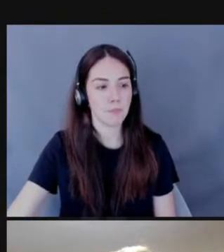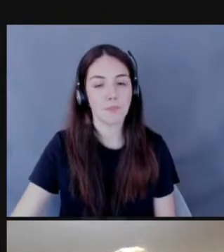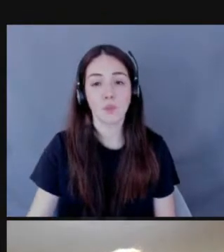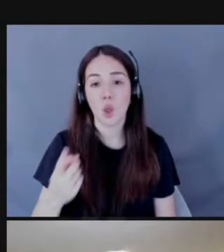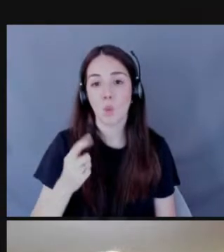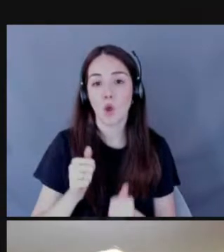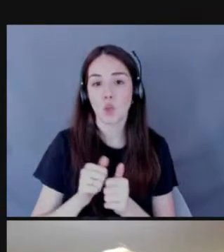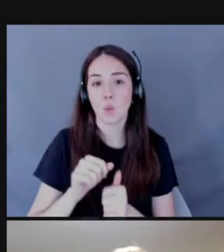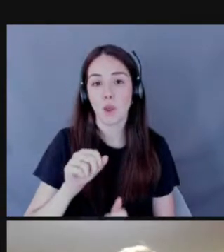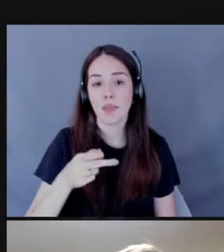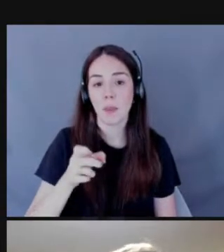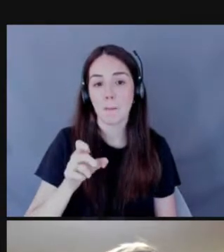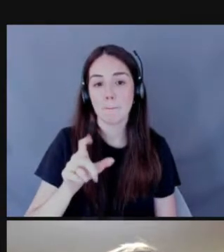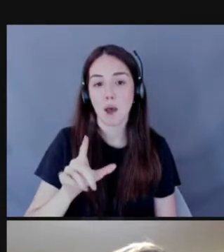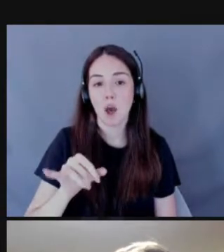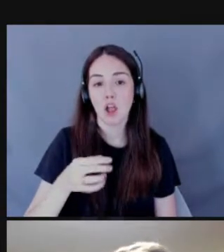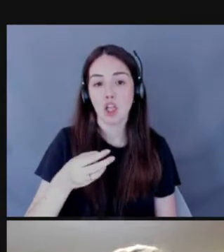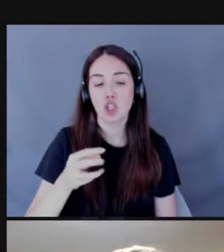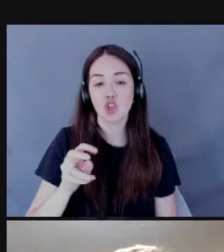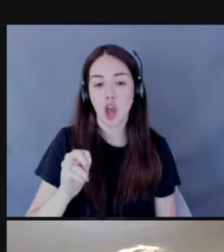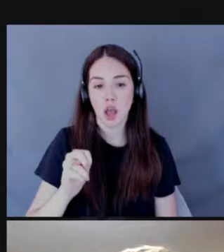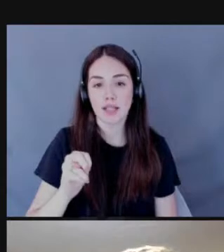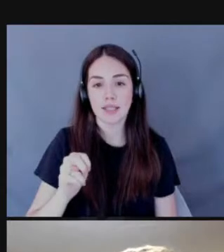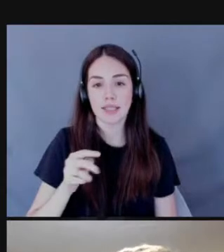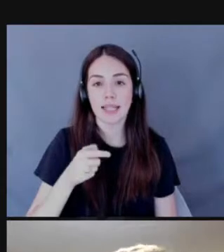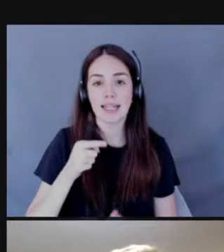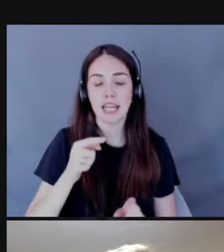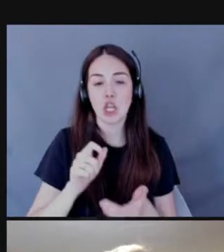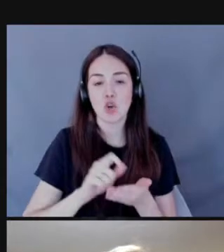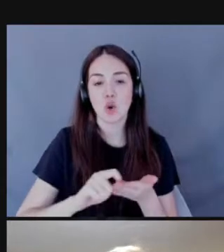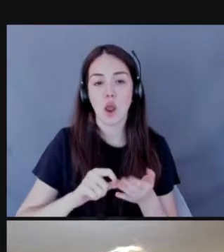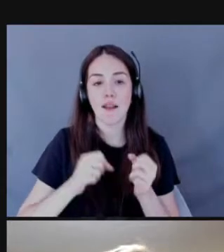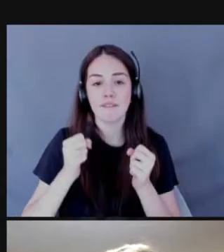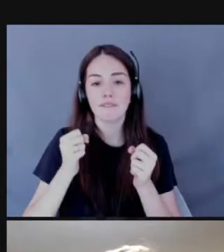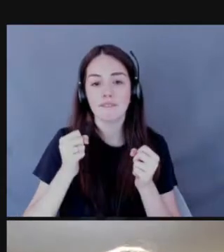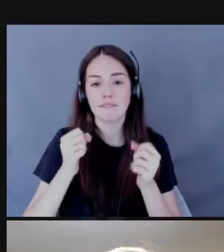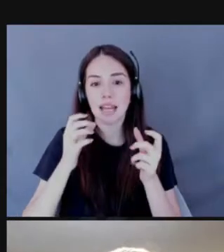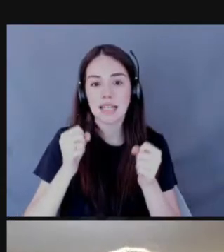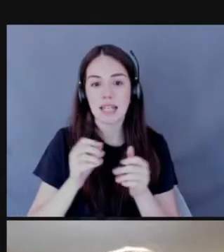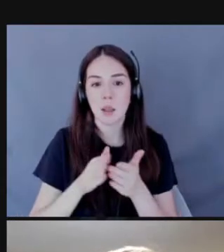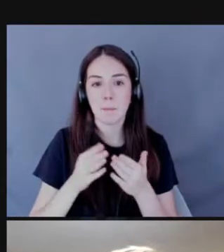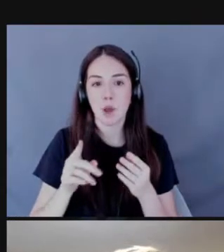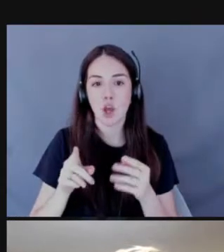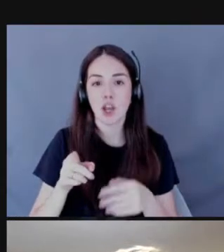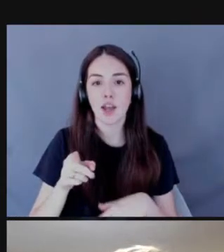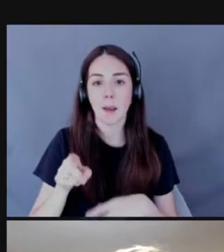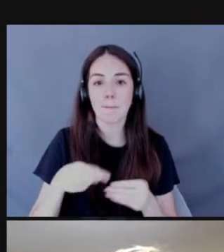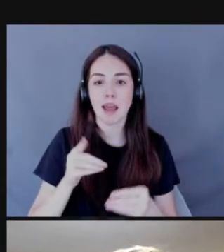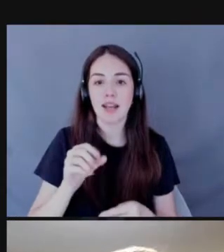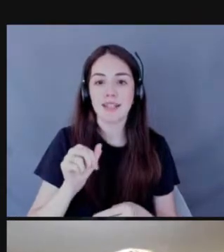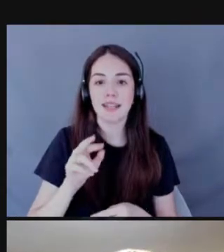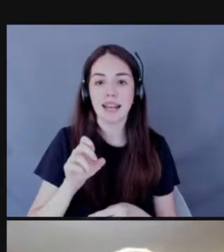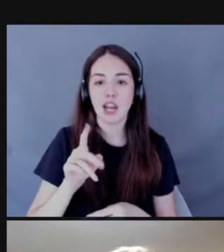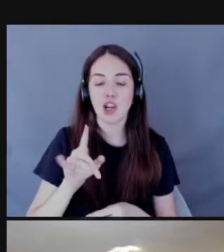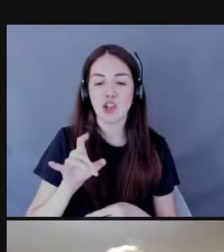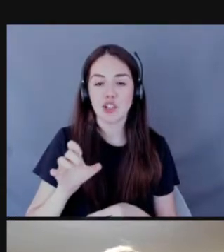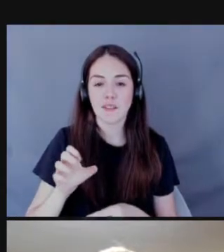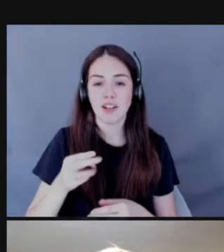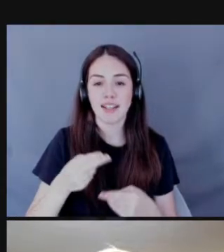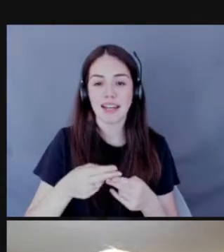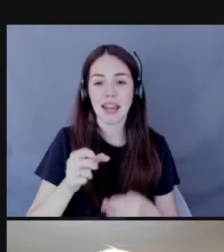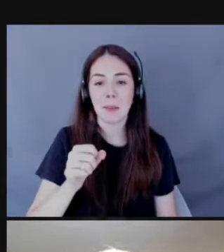Paul Johnson, who wrote this really fantastic book about a daredevil in the antebellum period named Sam